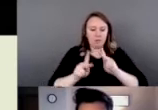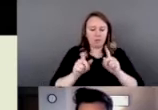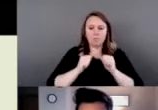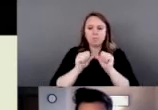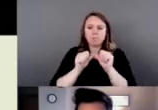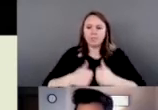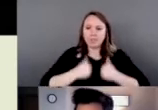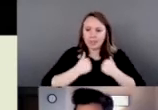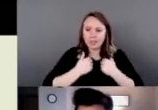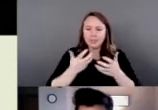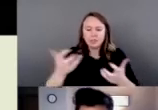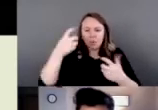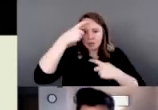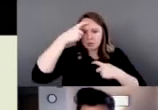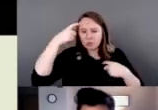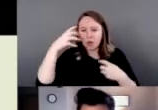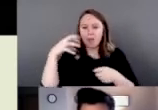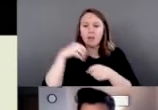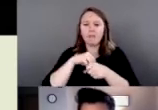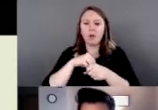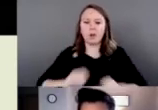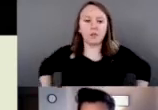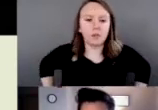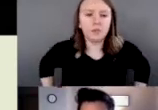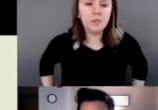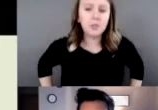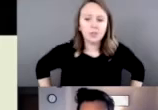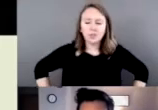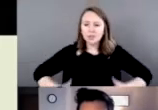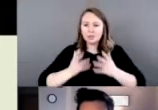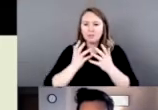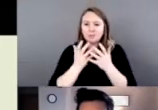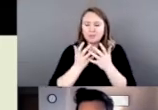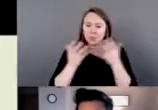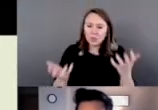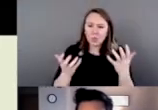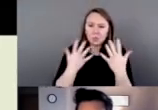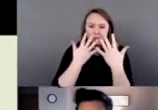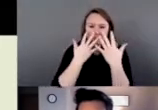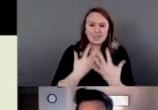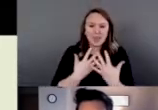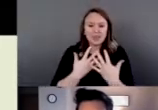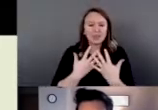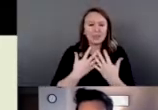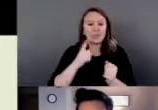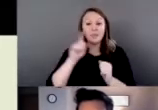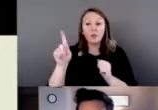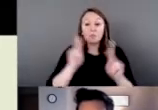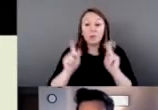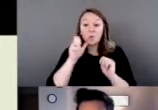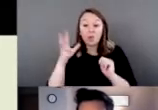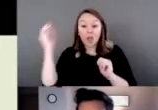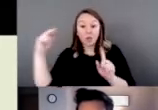much sadness. And for those who are outside, it's hard to understand how something that has happened to